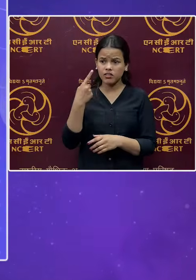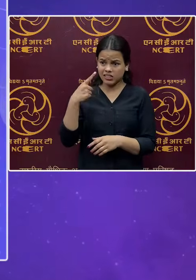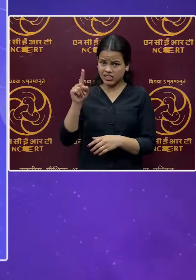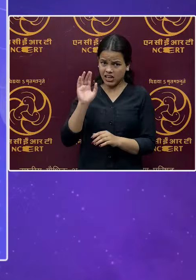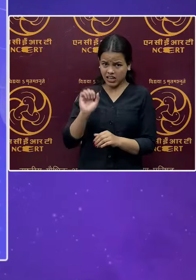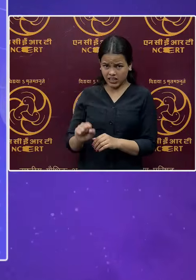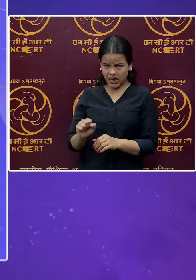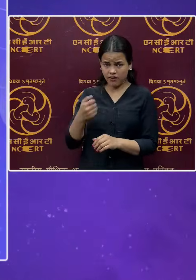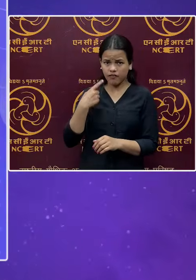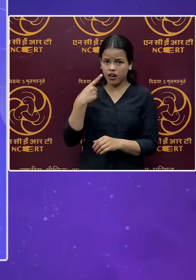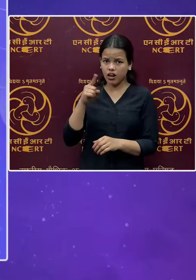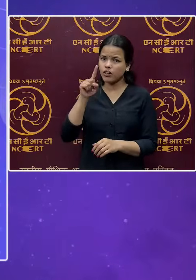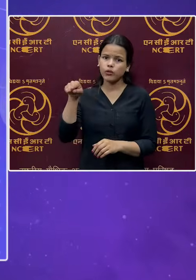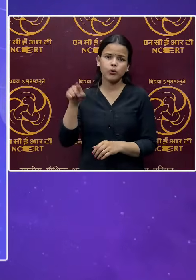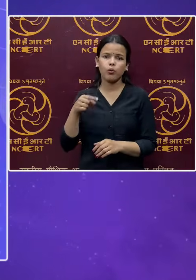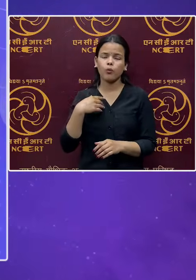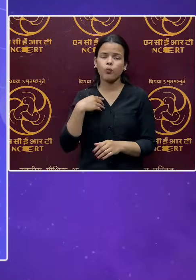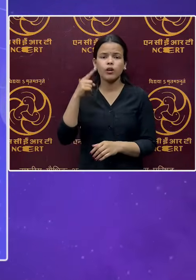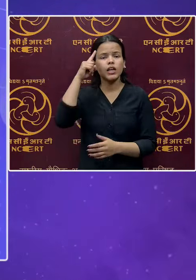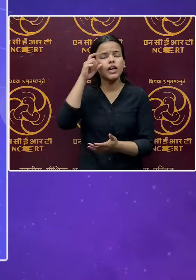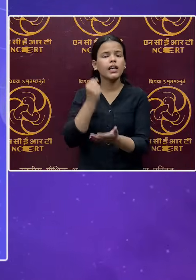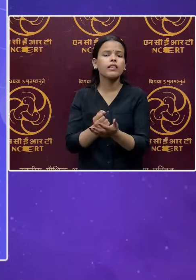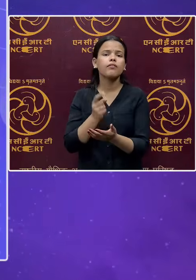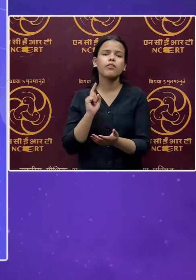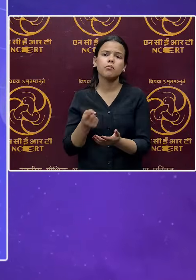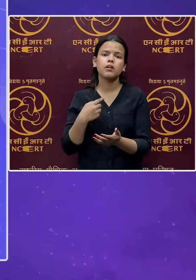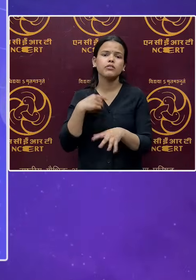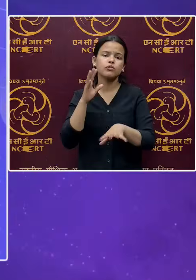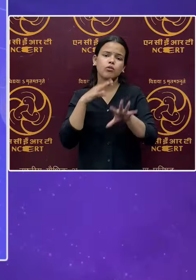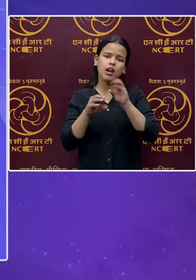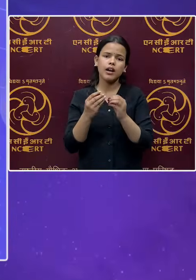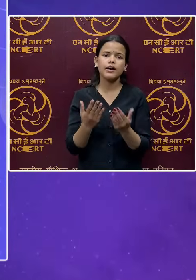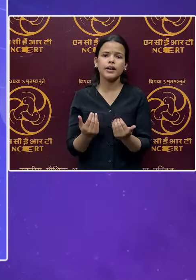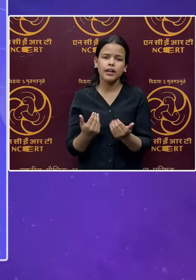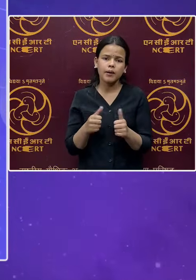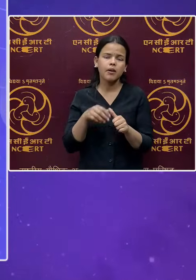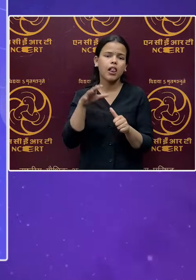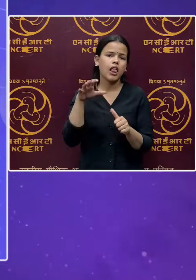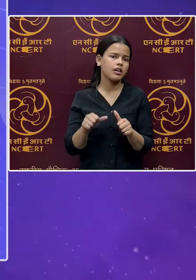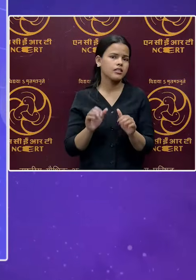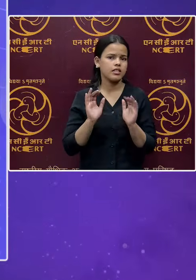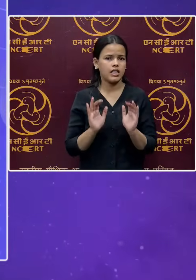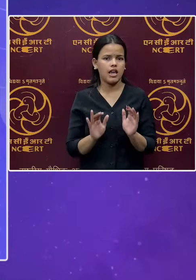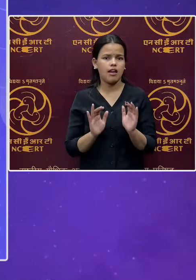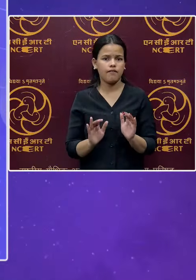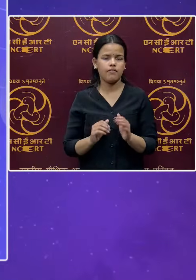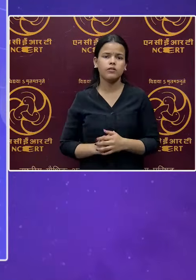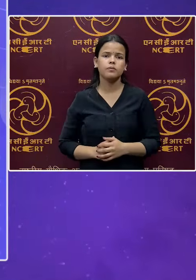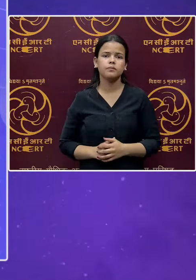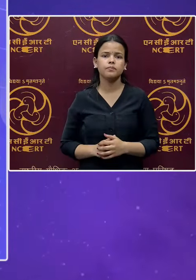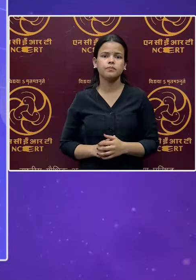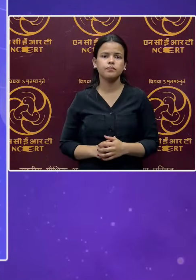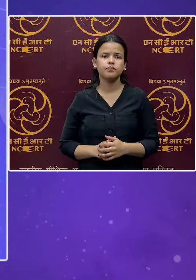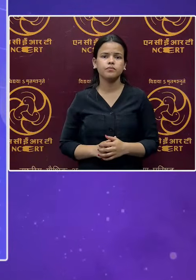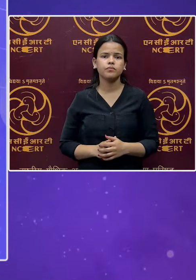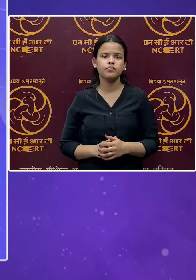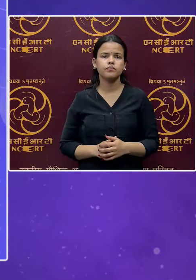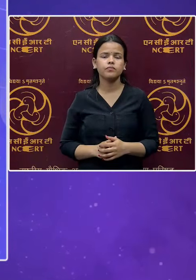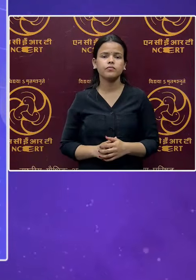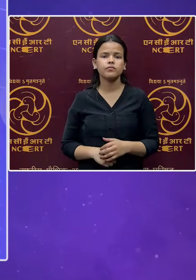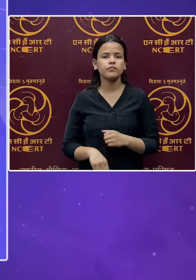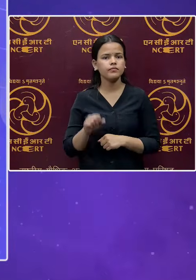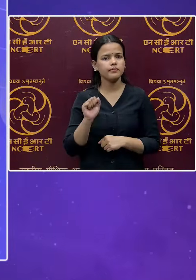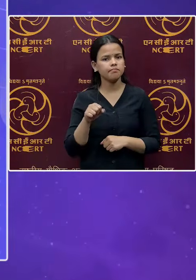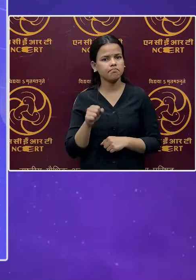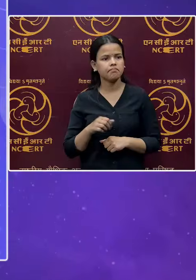So we need to ensure that learner should be able to access the content as per the as per flexible mode.